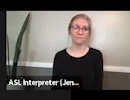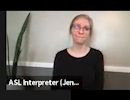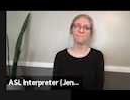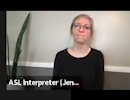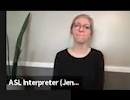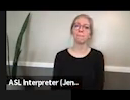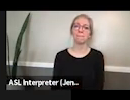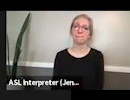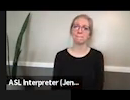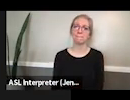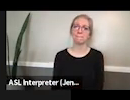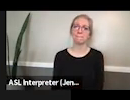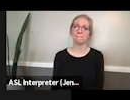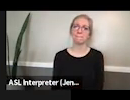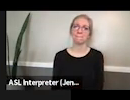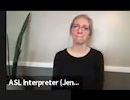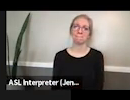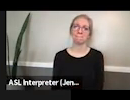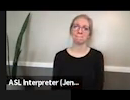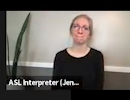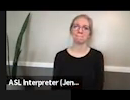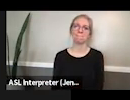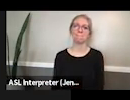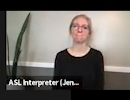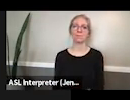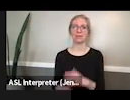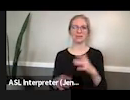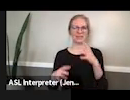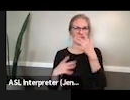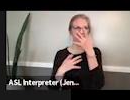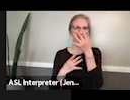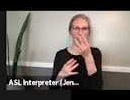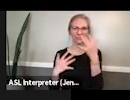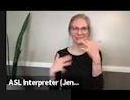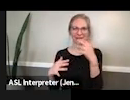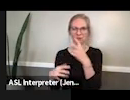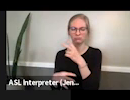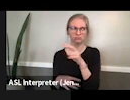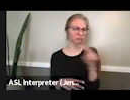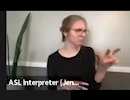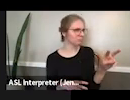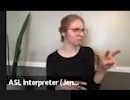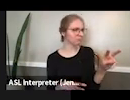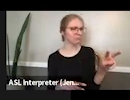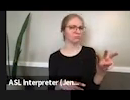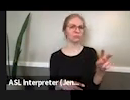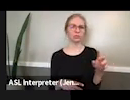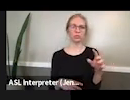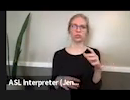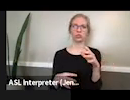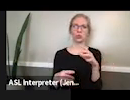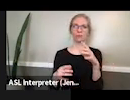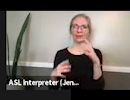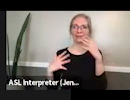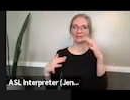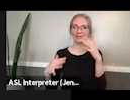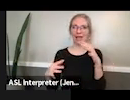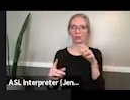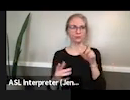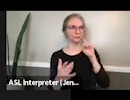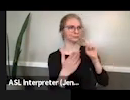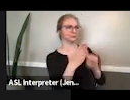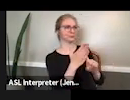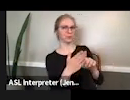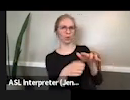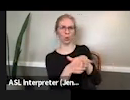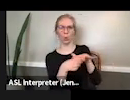start to turn their bodies toward an interesting sound. You start seeing sound localization from only with their name to things